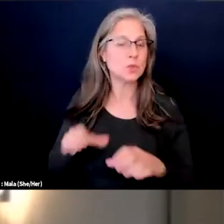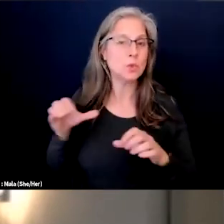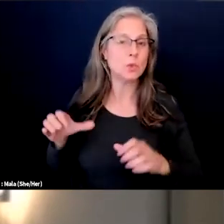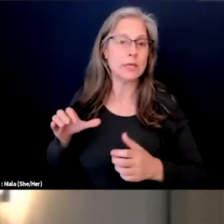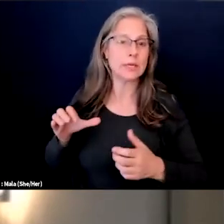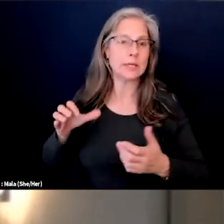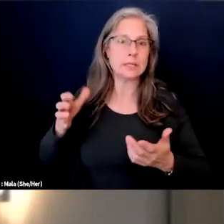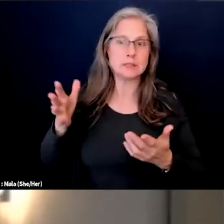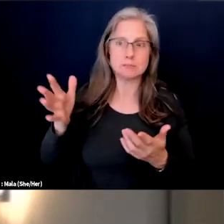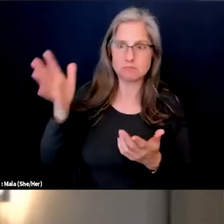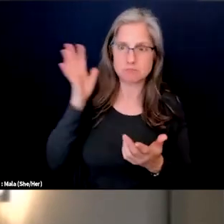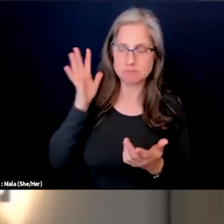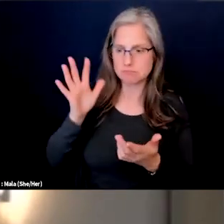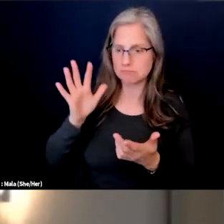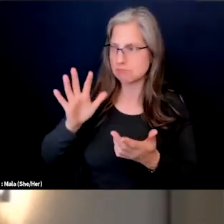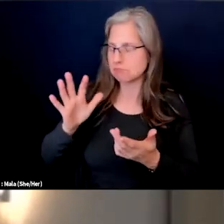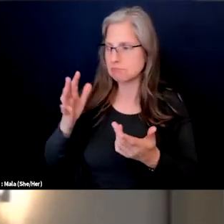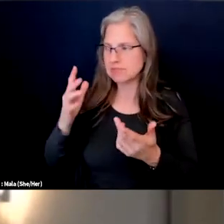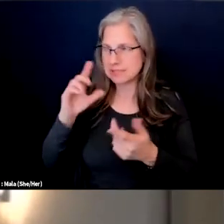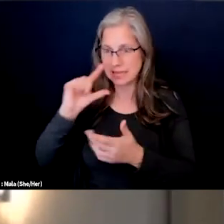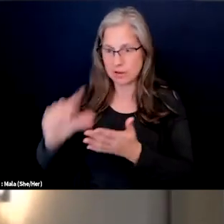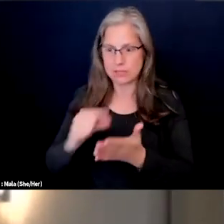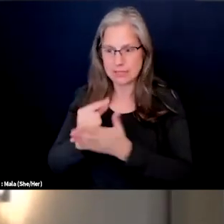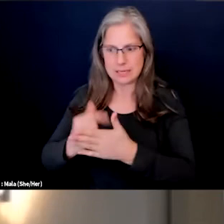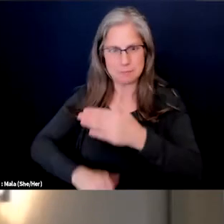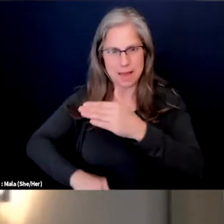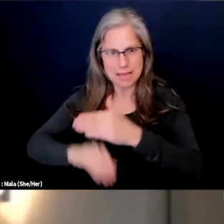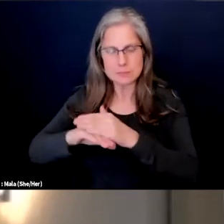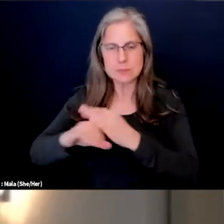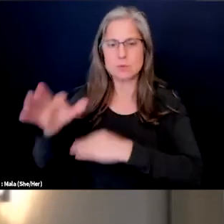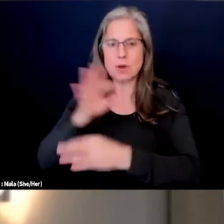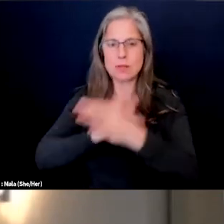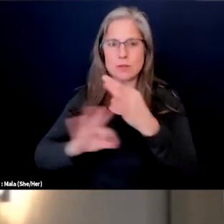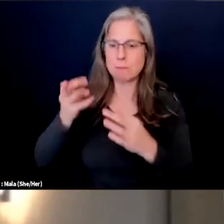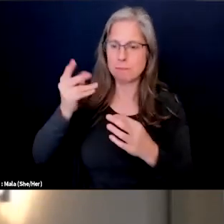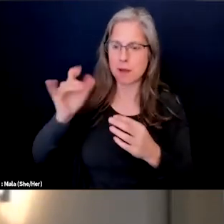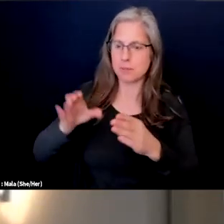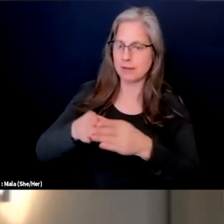and a guaranteed maximum instead of going to a public bid process.